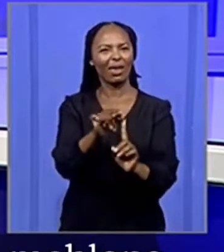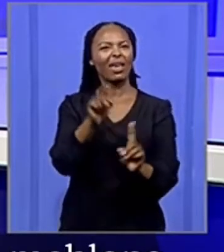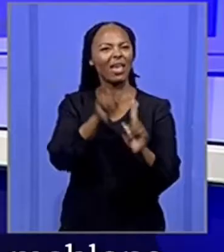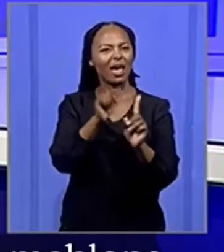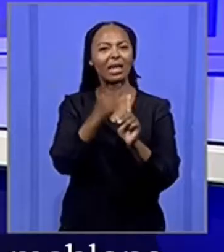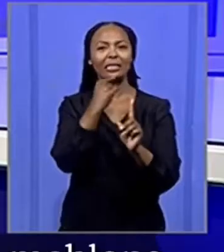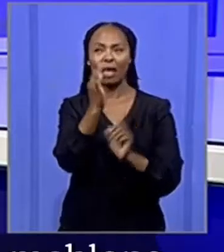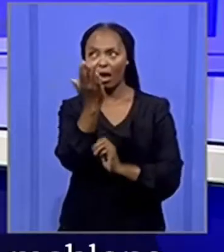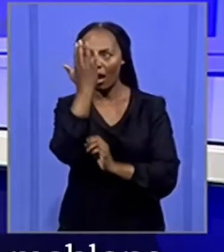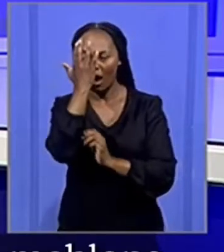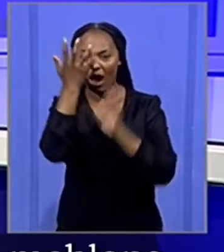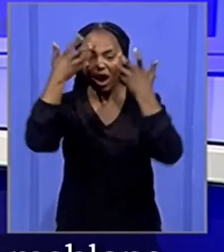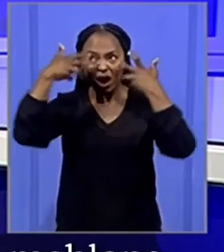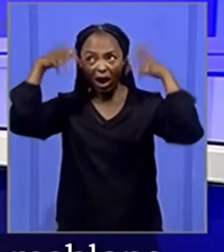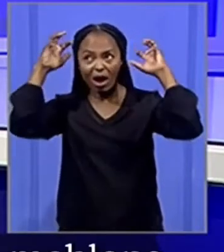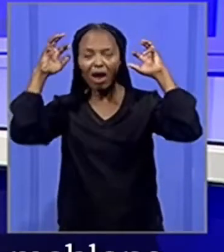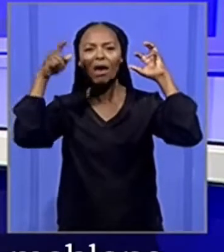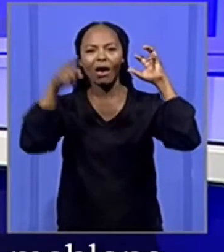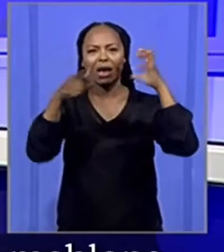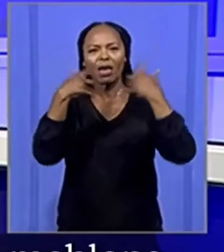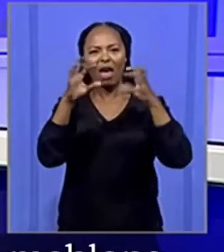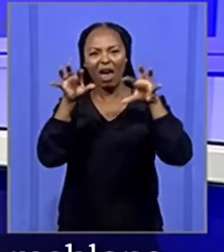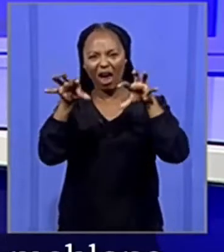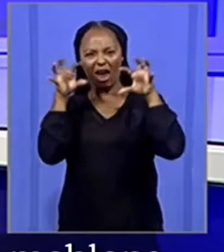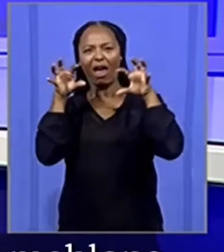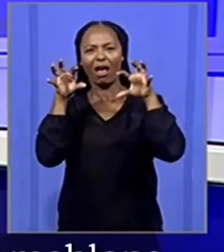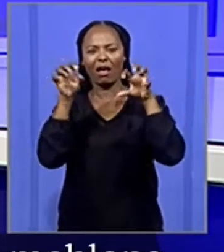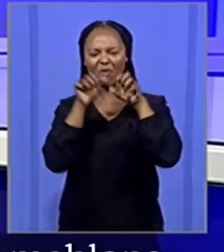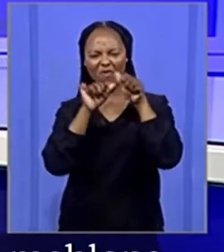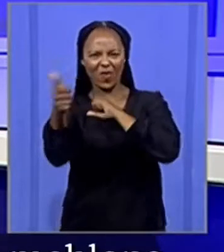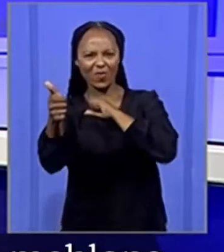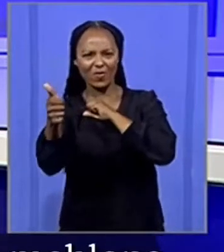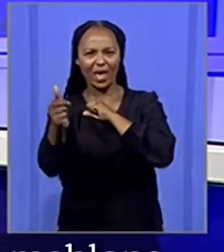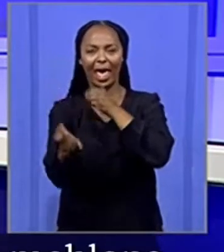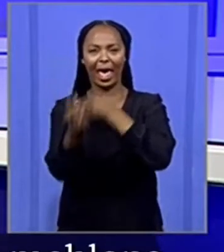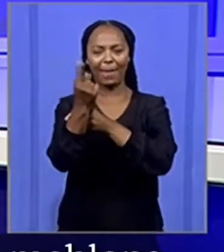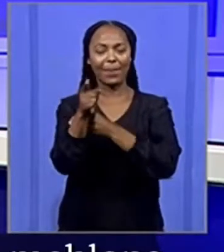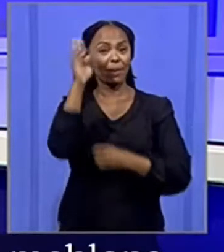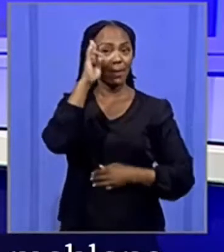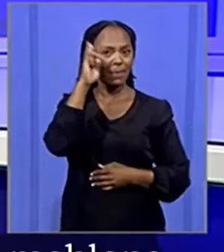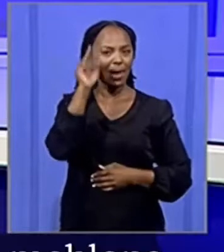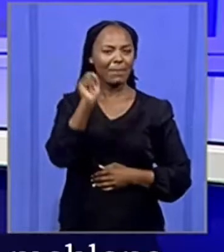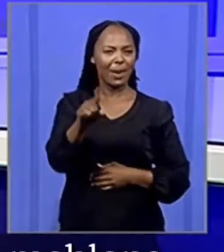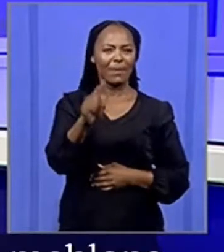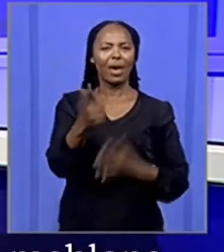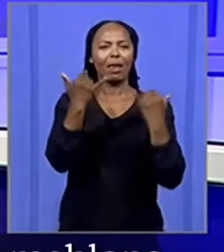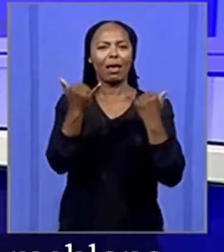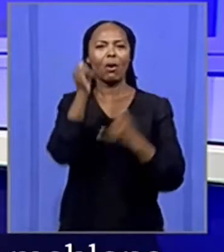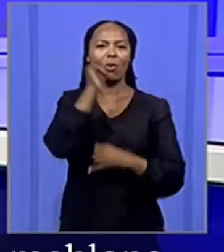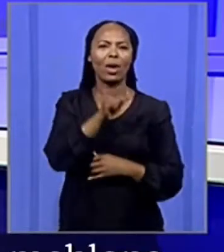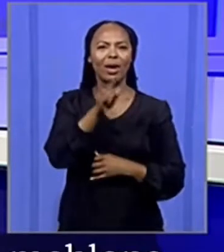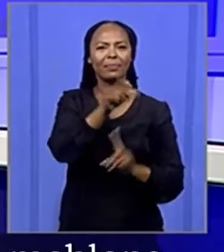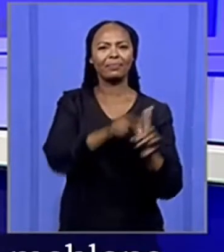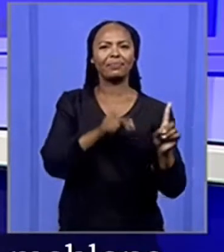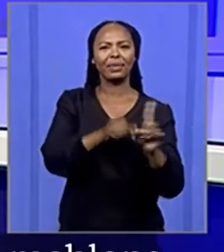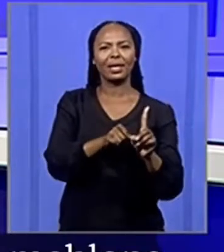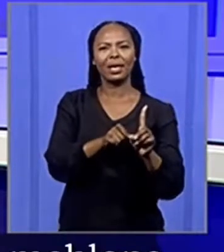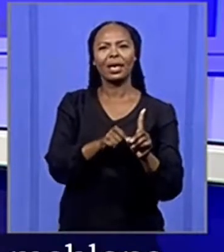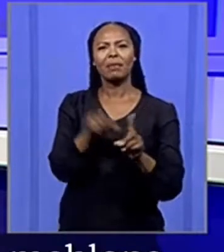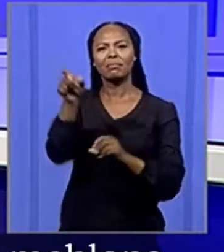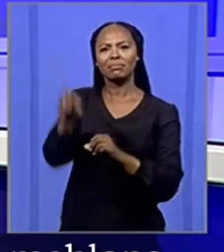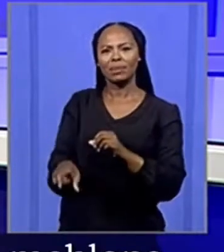ka mahlong le go itšhošetša ya hlanola direte. Seo e be e le ka morago ga gore mohlape wa ditau o